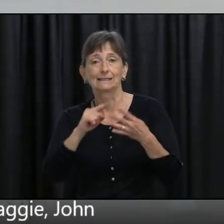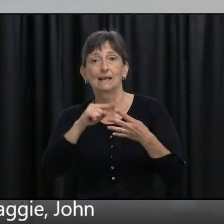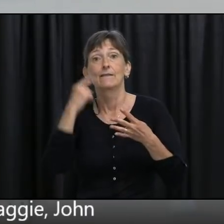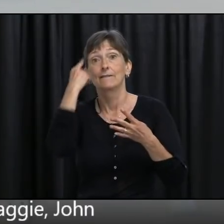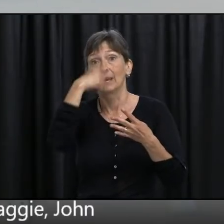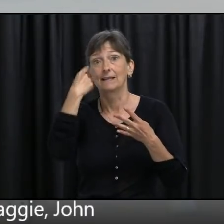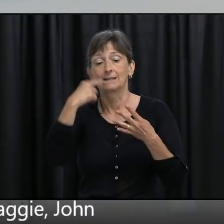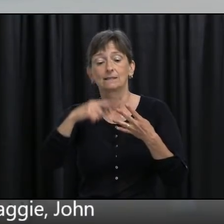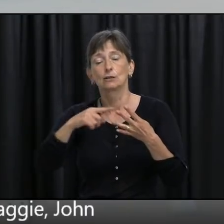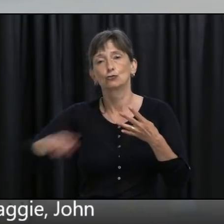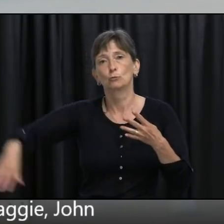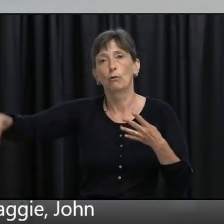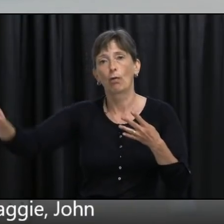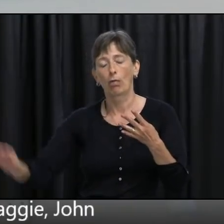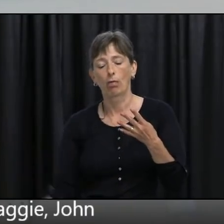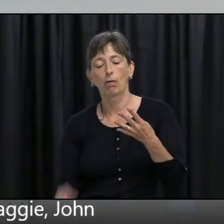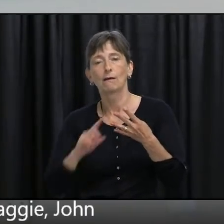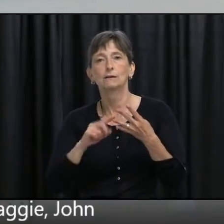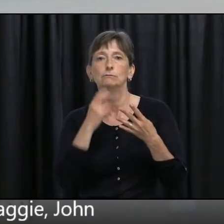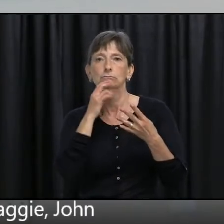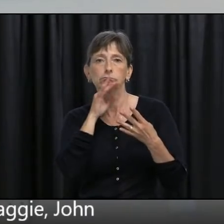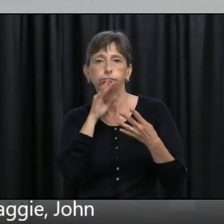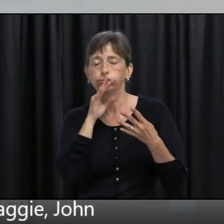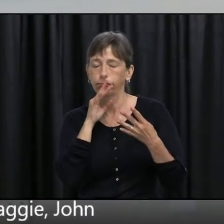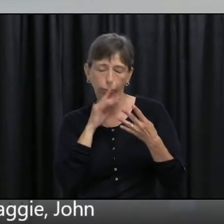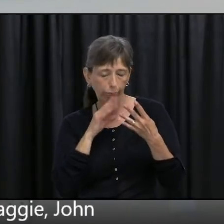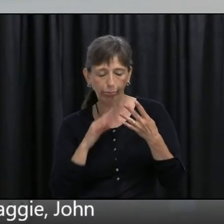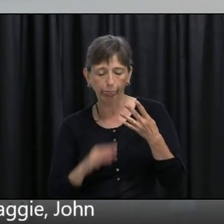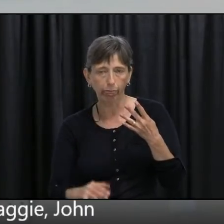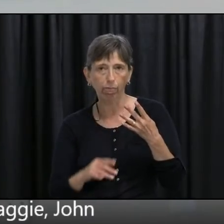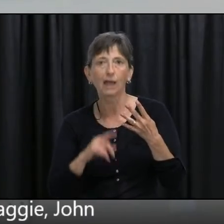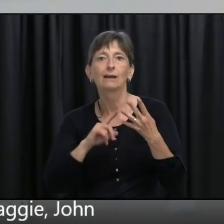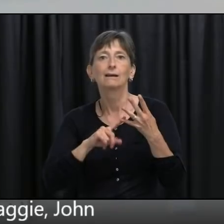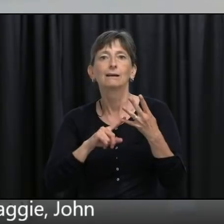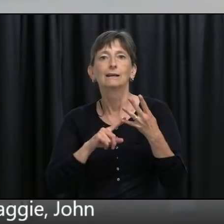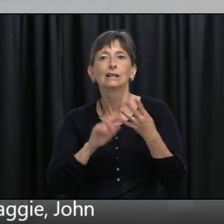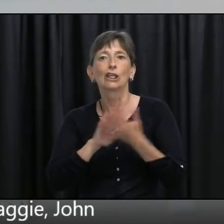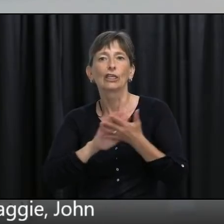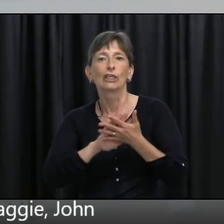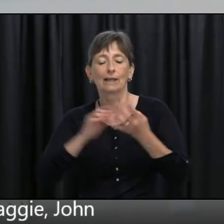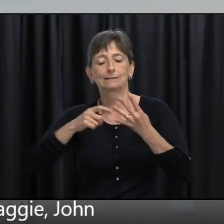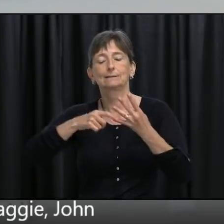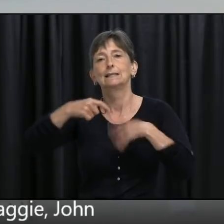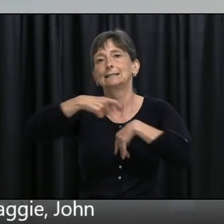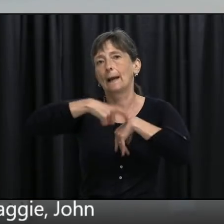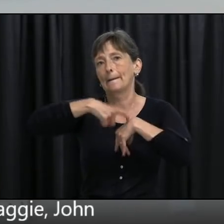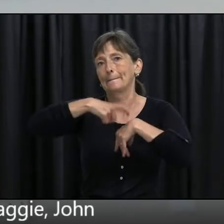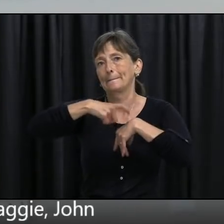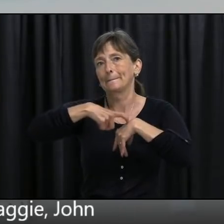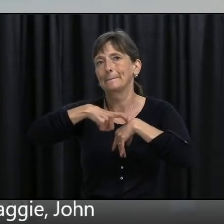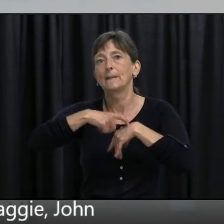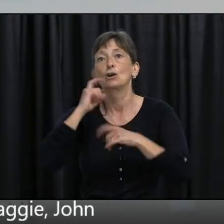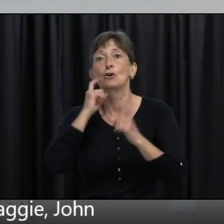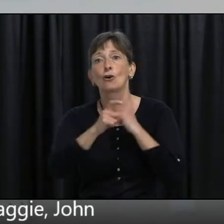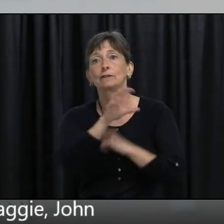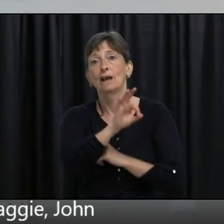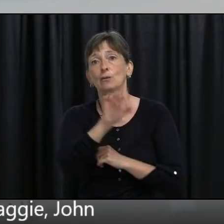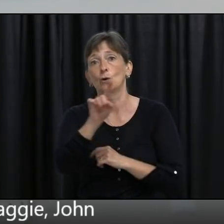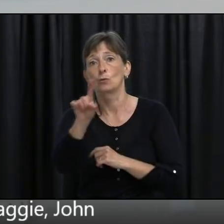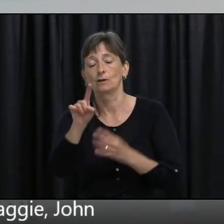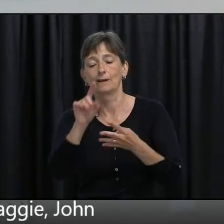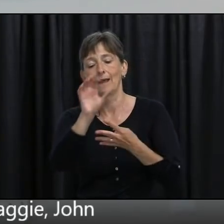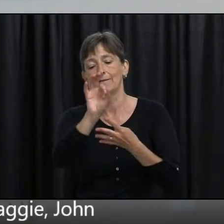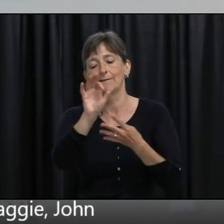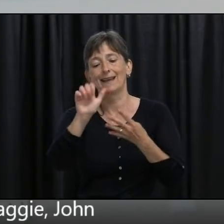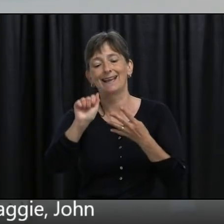arm, not working, speech, slurred. It's time to call 911. We have special protocols in place for stroke, so